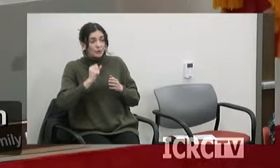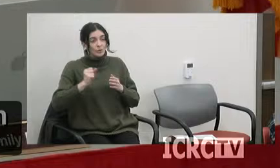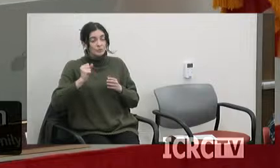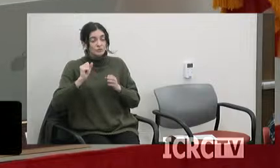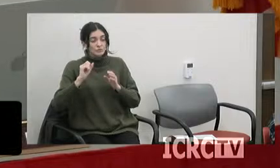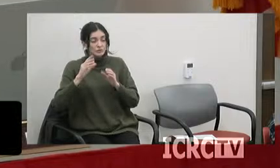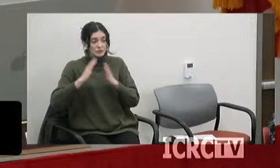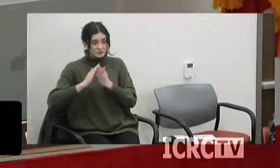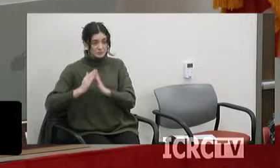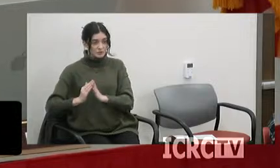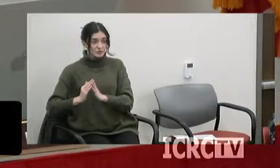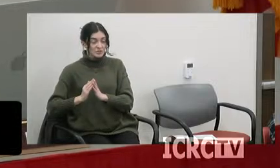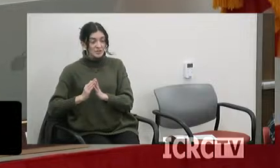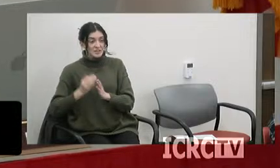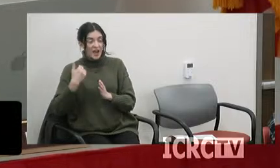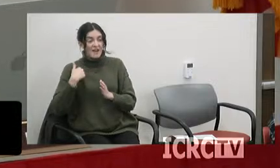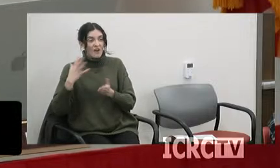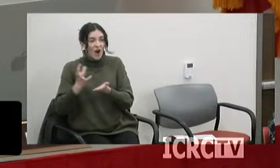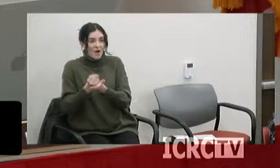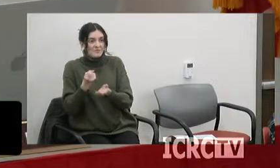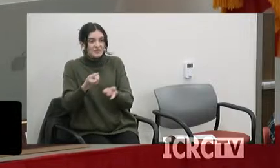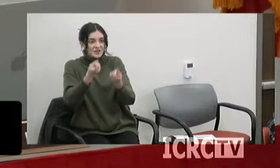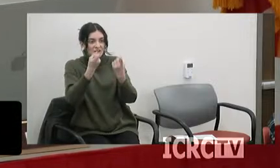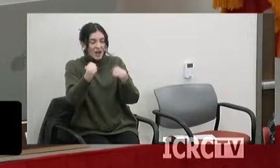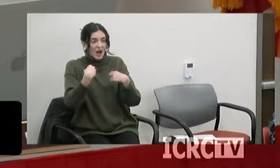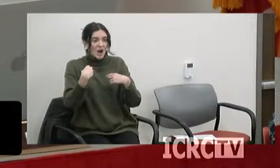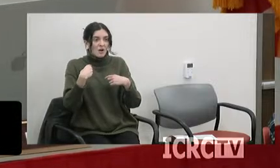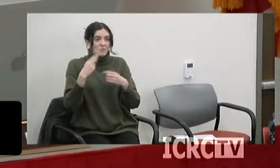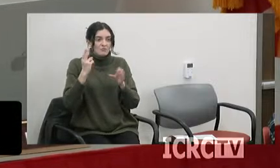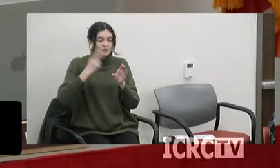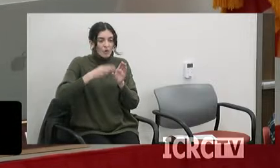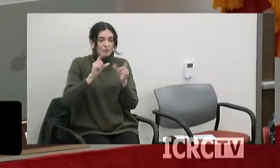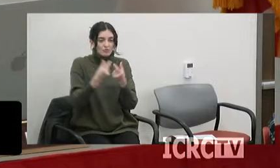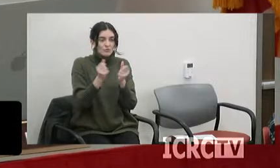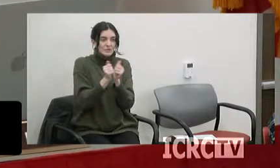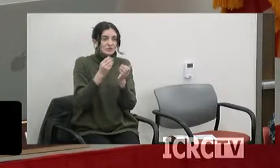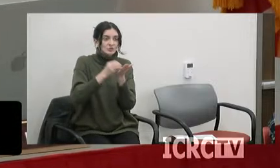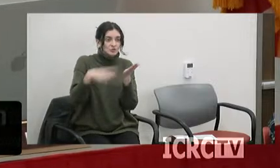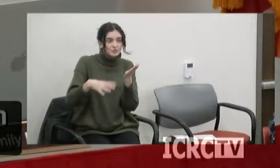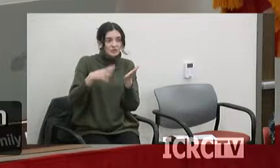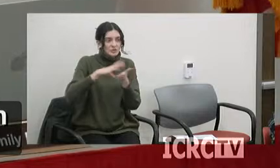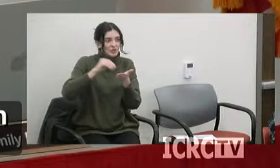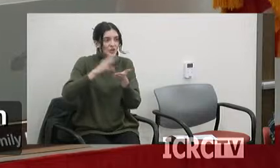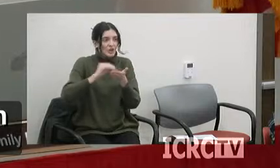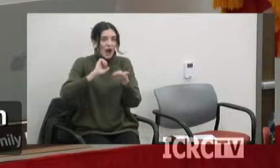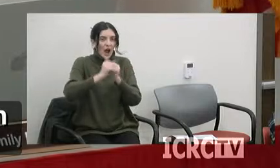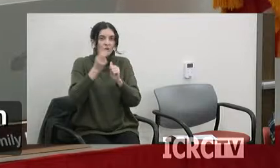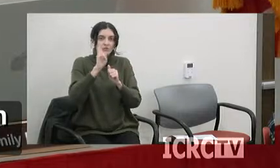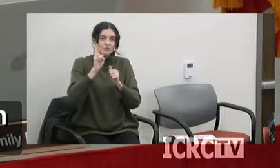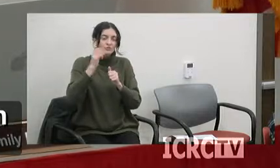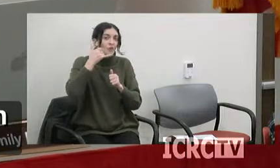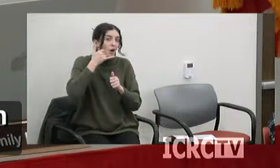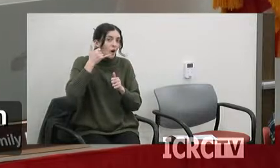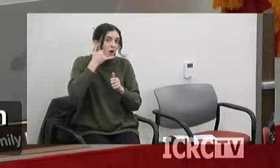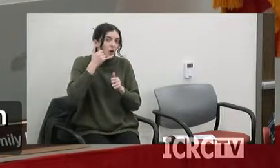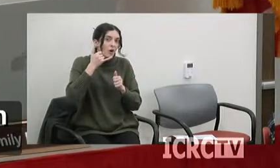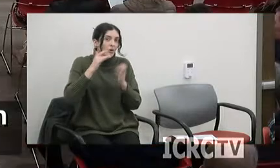some of our students, and I just think that's a really great idea, and I thank you for bringing that forward.